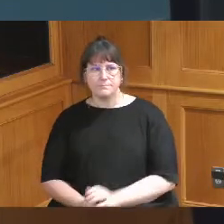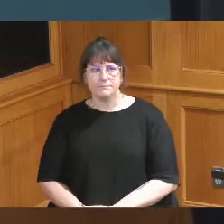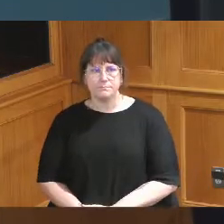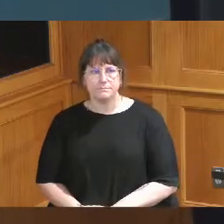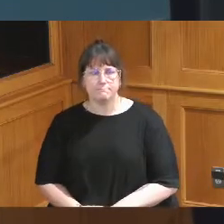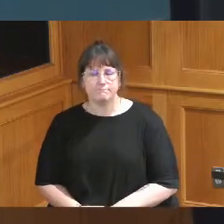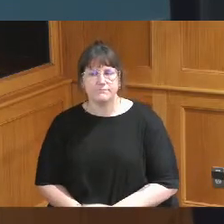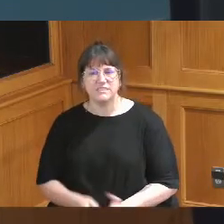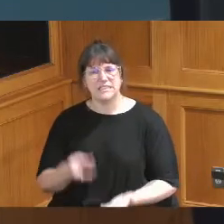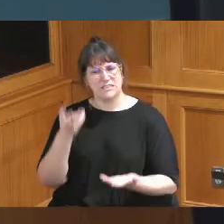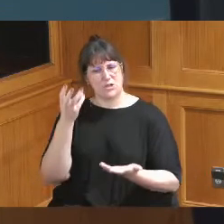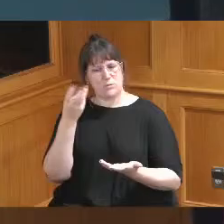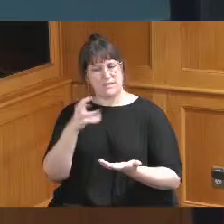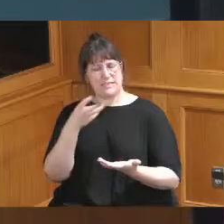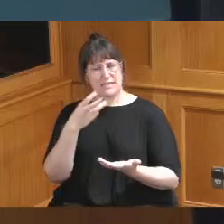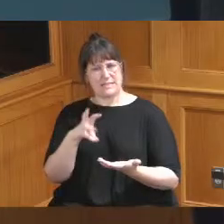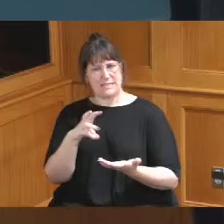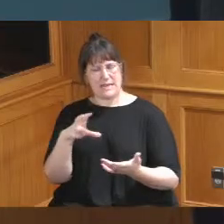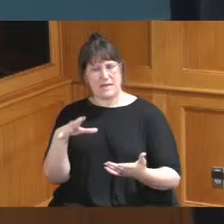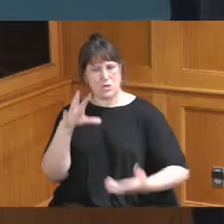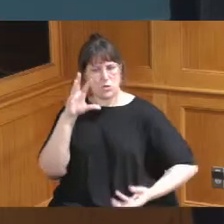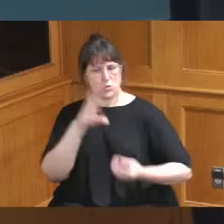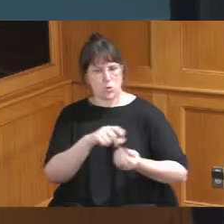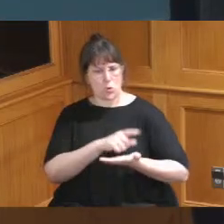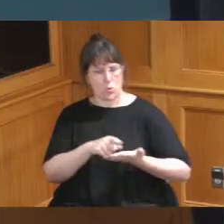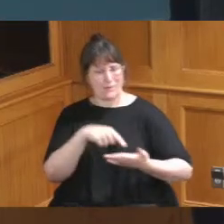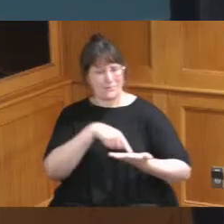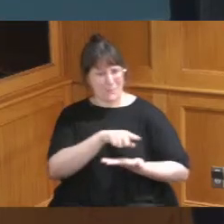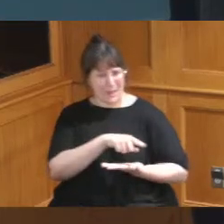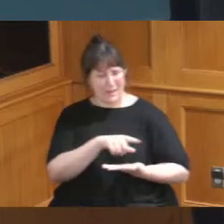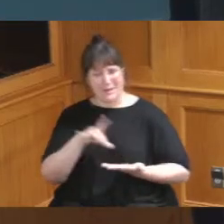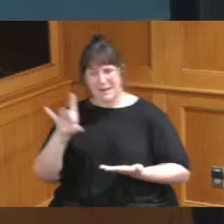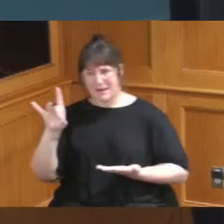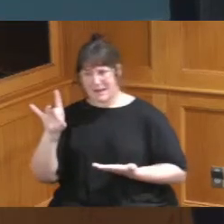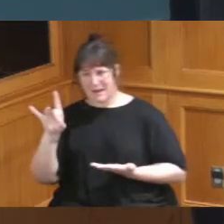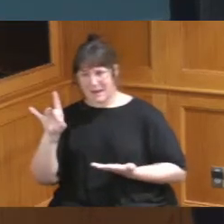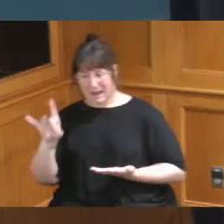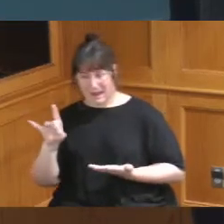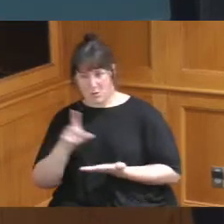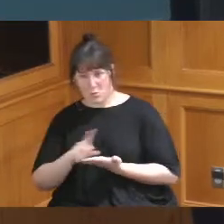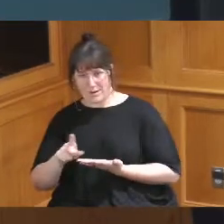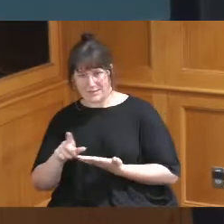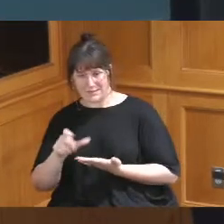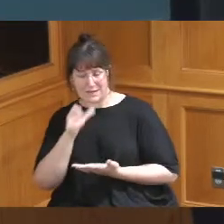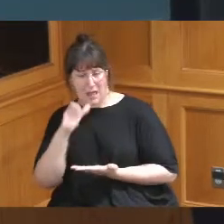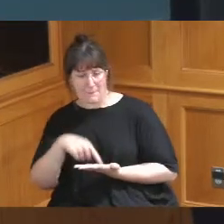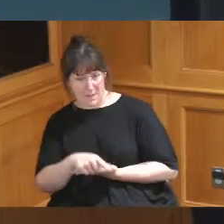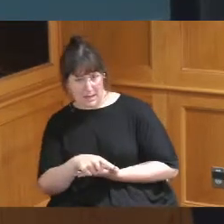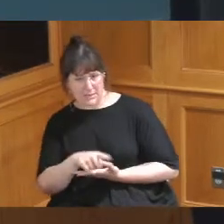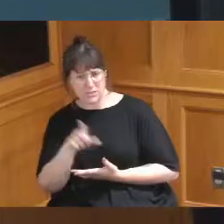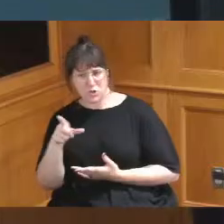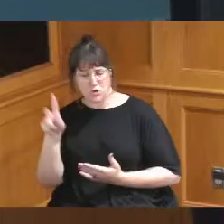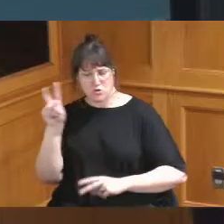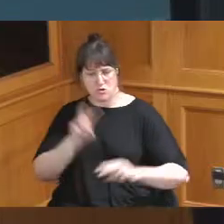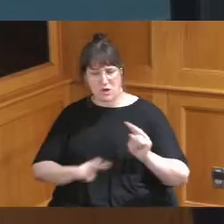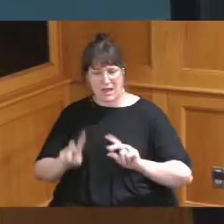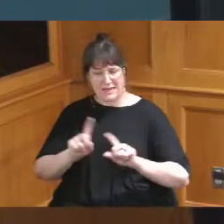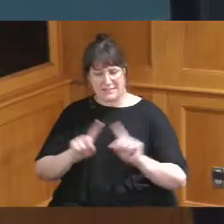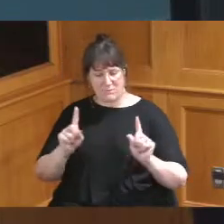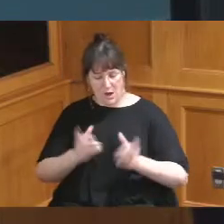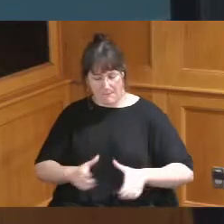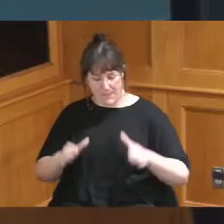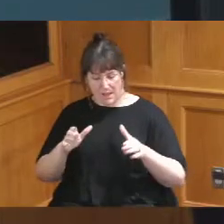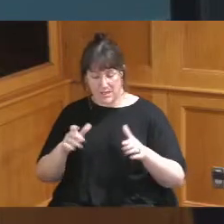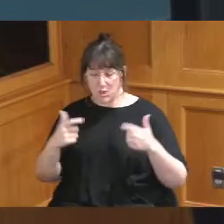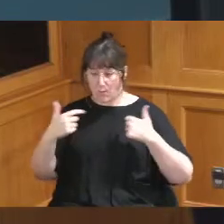it's 16 weeks total paid then and 8 weeks unpaid, is that what you're saying? And Yes, so Commissioner. you look at it differently than you look at that as a bucket. So if